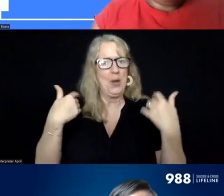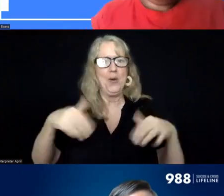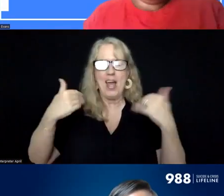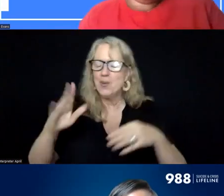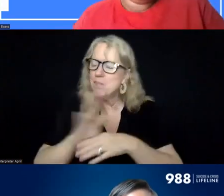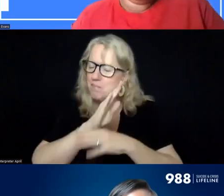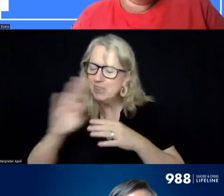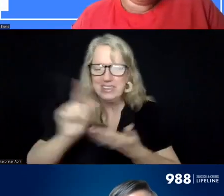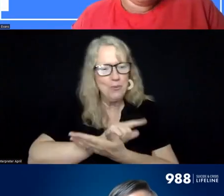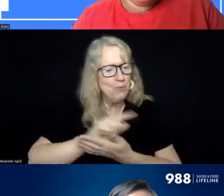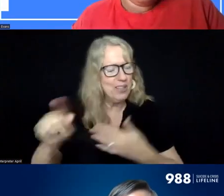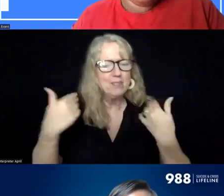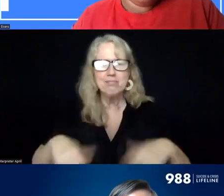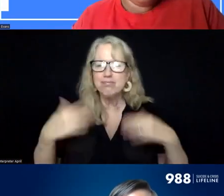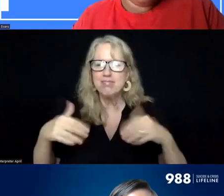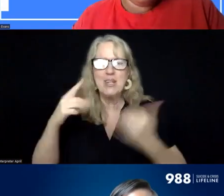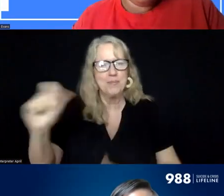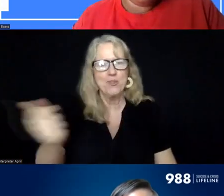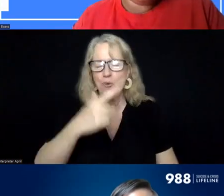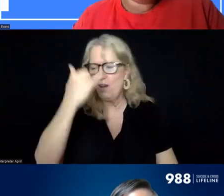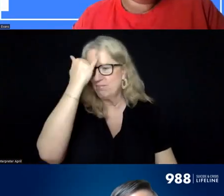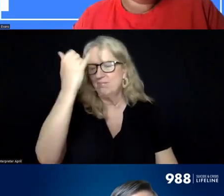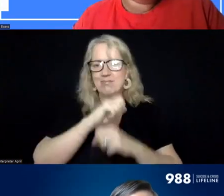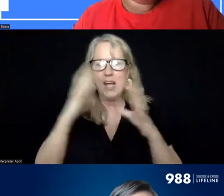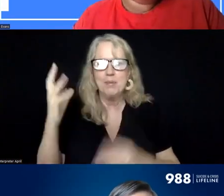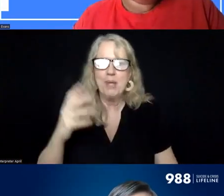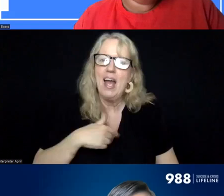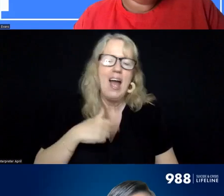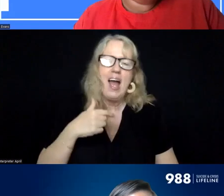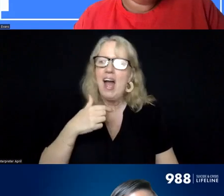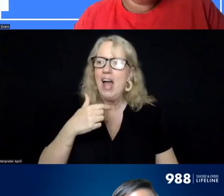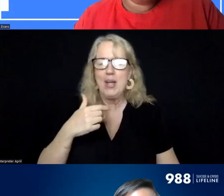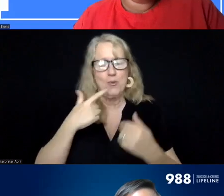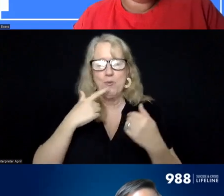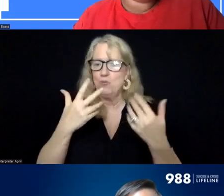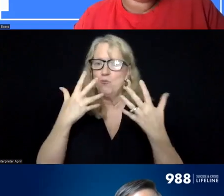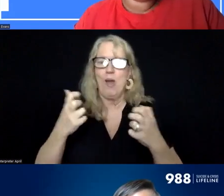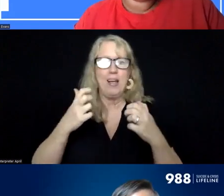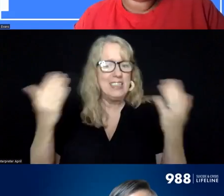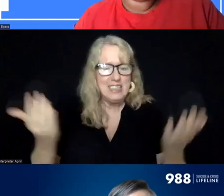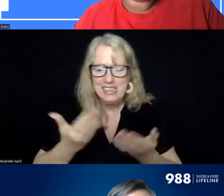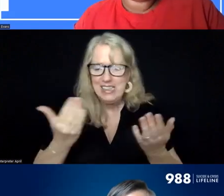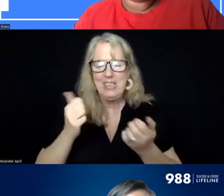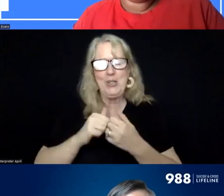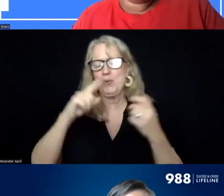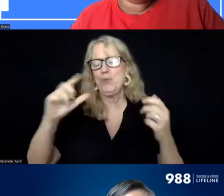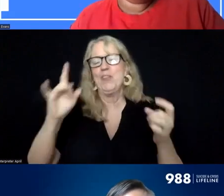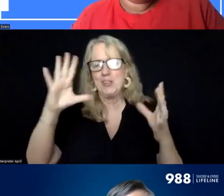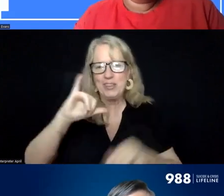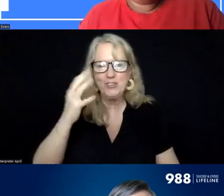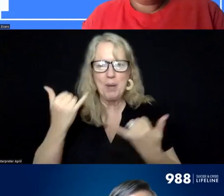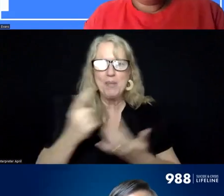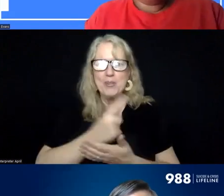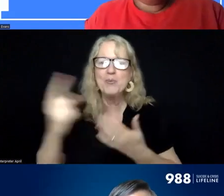busy week, as you all can imagine. And I would not want to be anywhere else here but Crisis Jam this week.